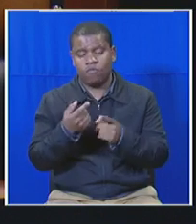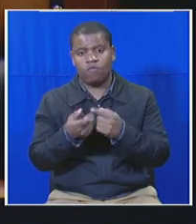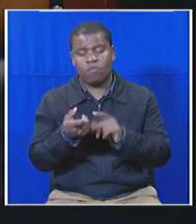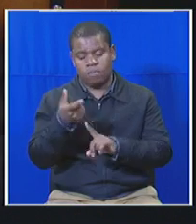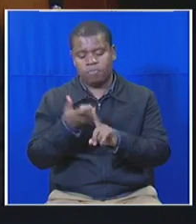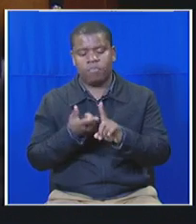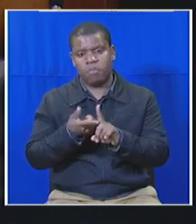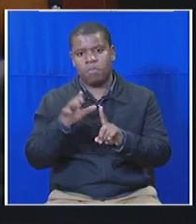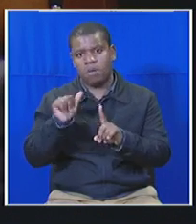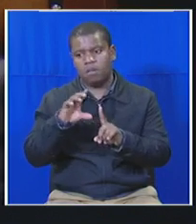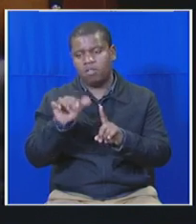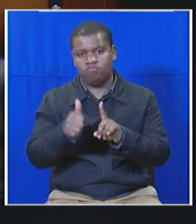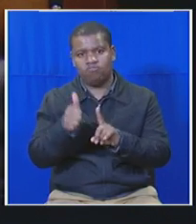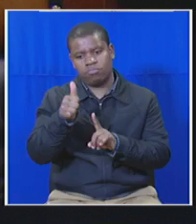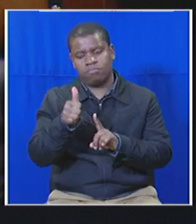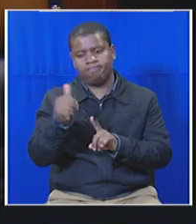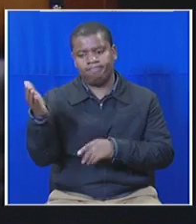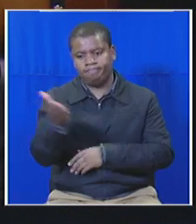The Honorable the Chief Whip.